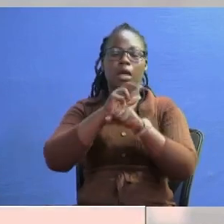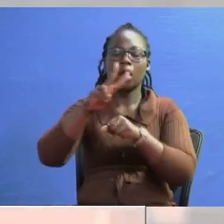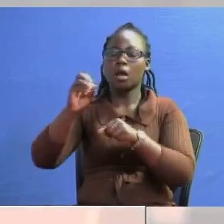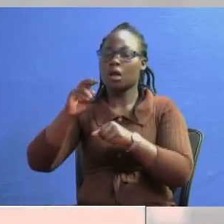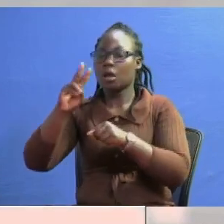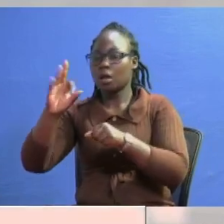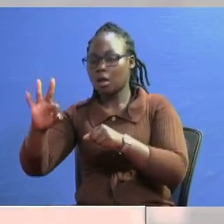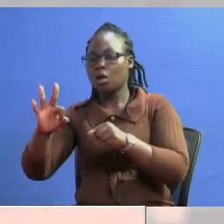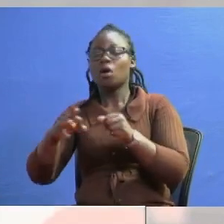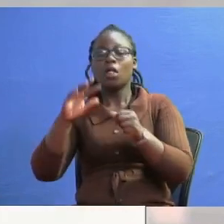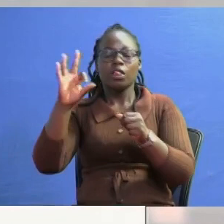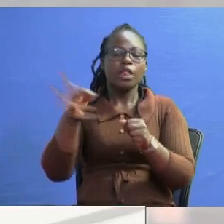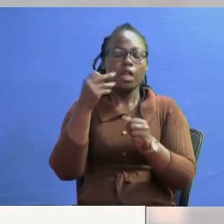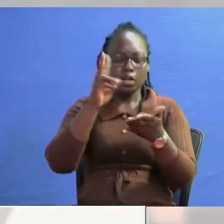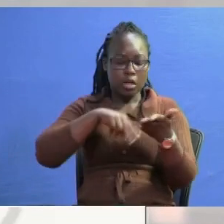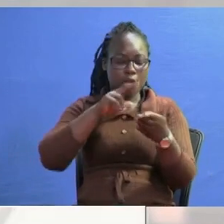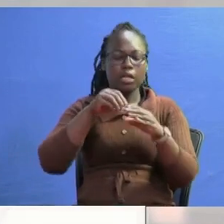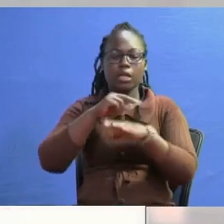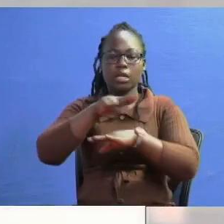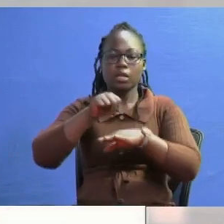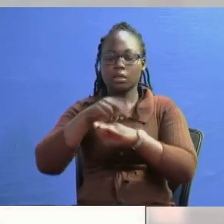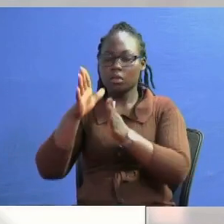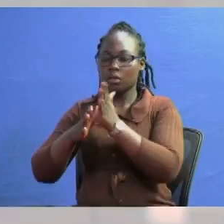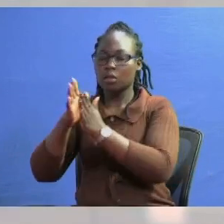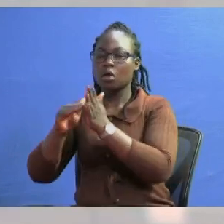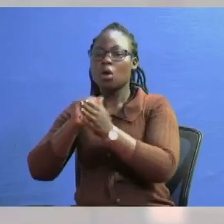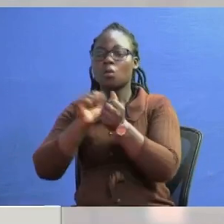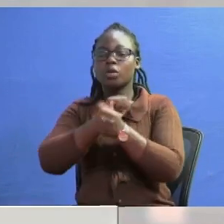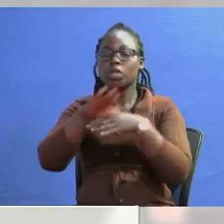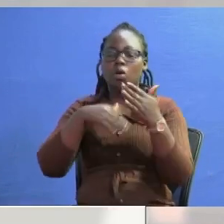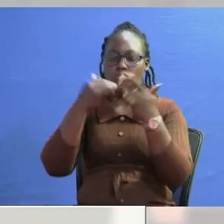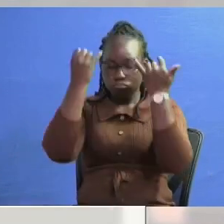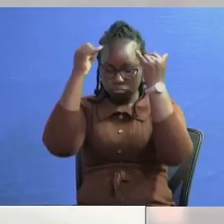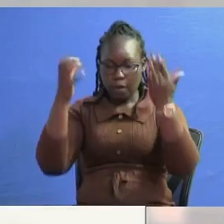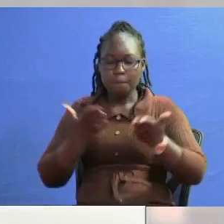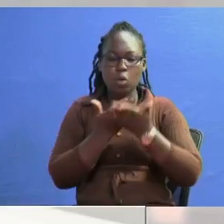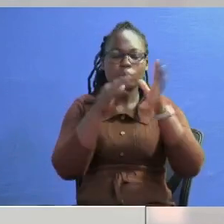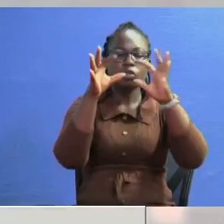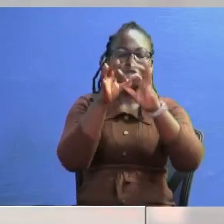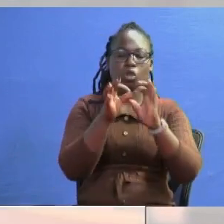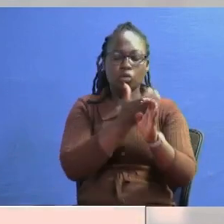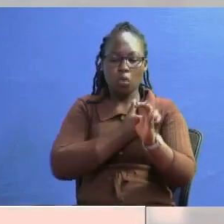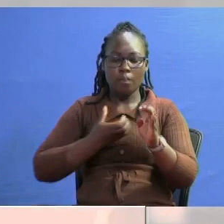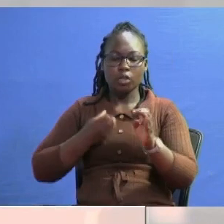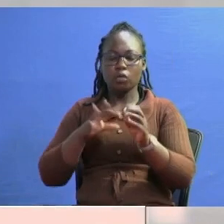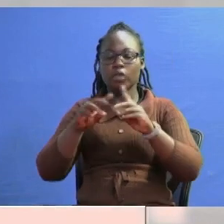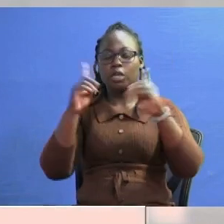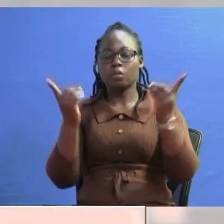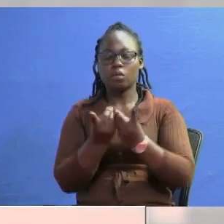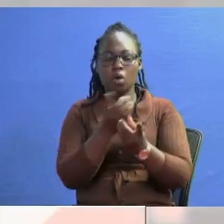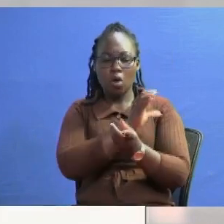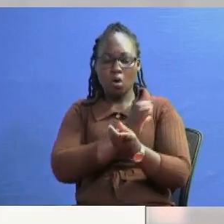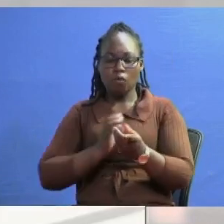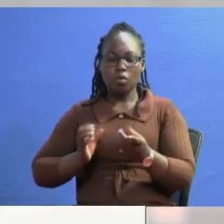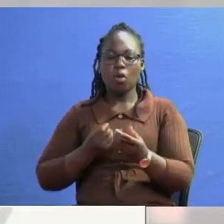third reading in the National Assembly with all the amendments proposed by Joint Committee of the Departmental Committee on